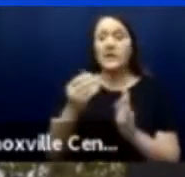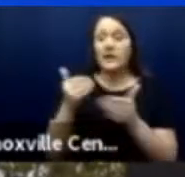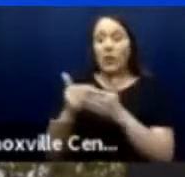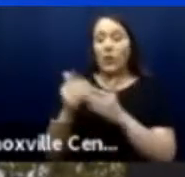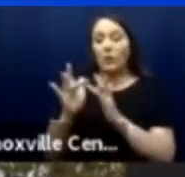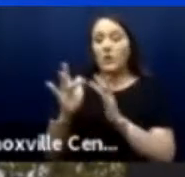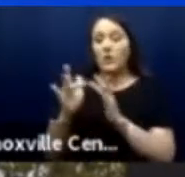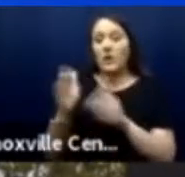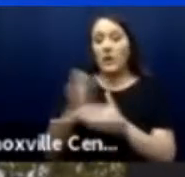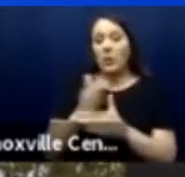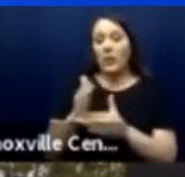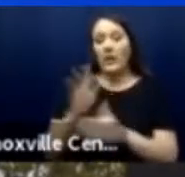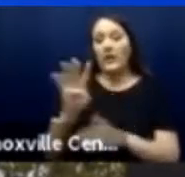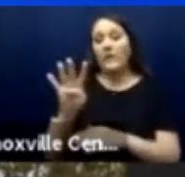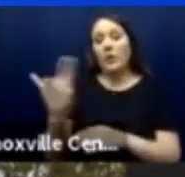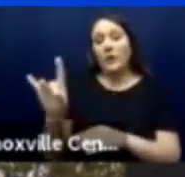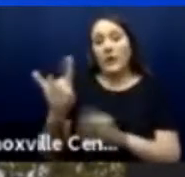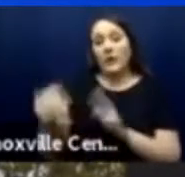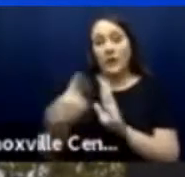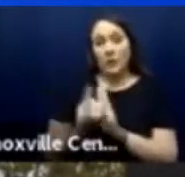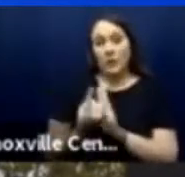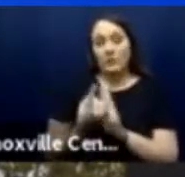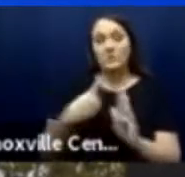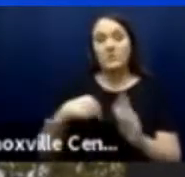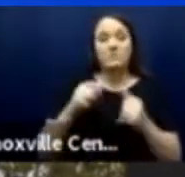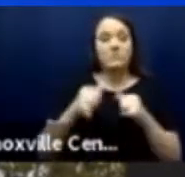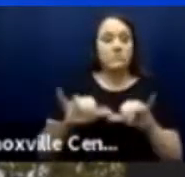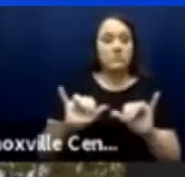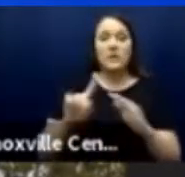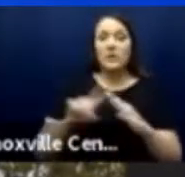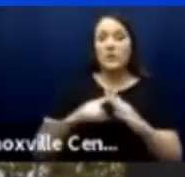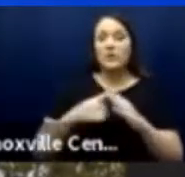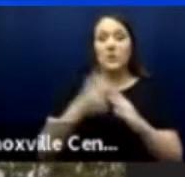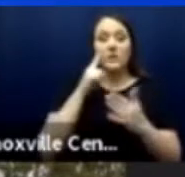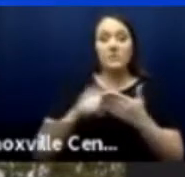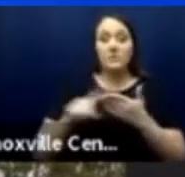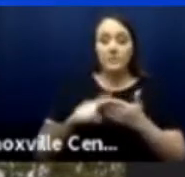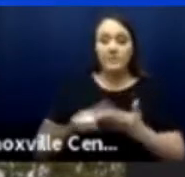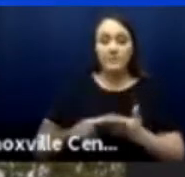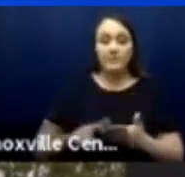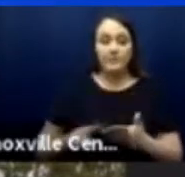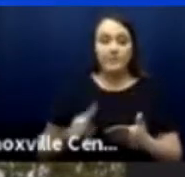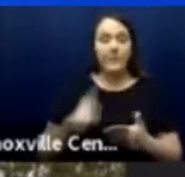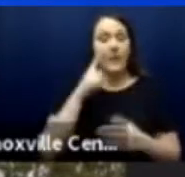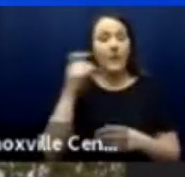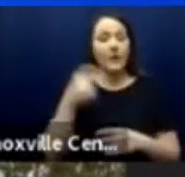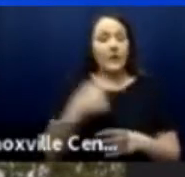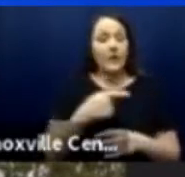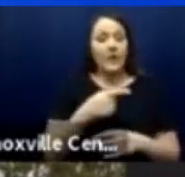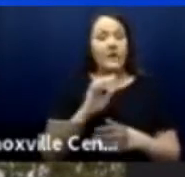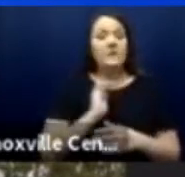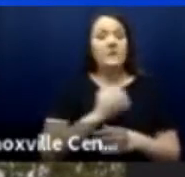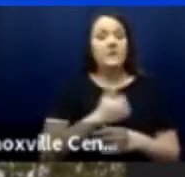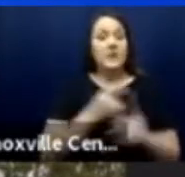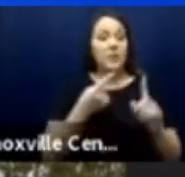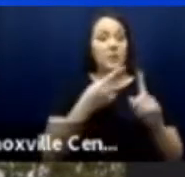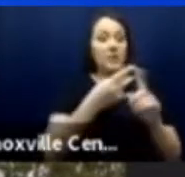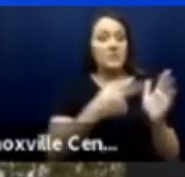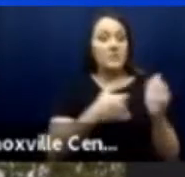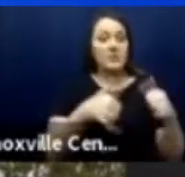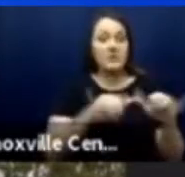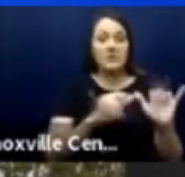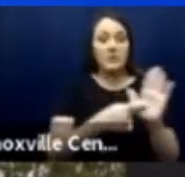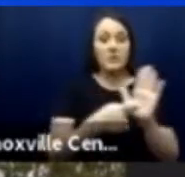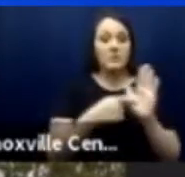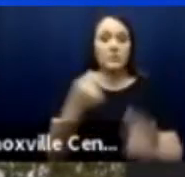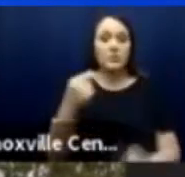hours. We continue to be able to initiate investigations in this time frame. Because of this, our benchmark continues to be represented